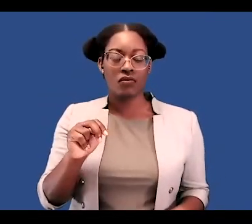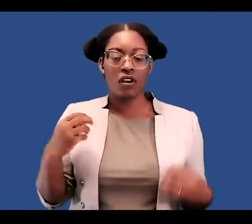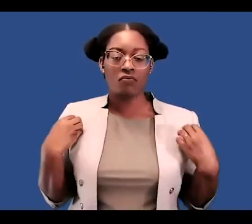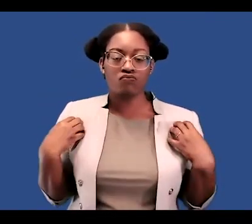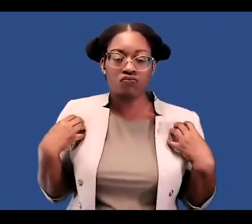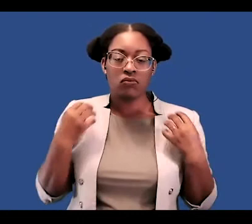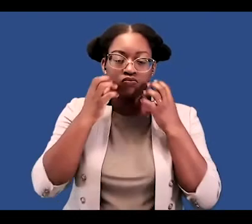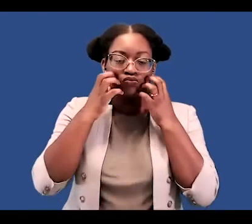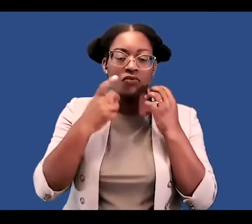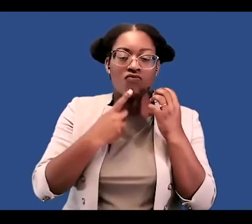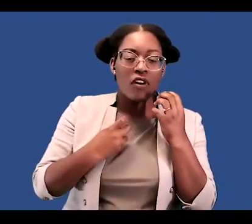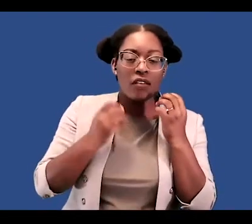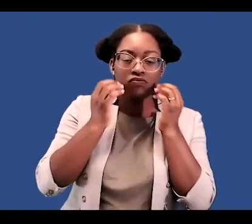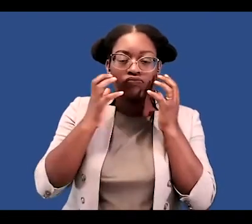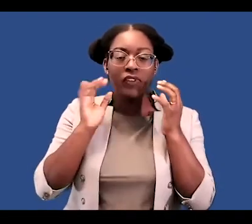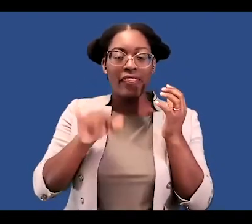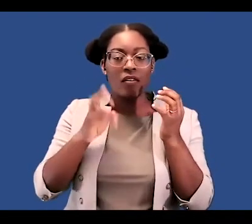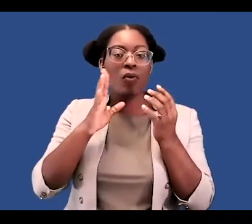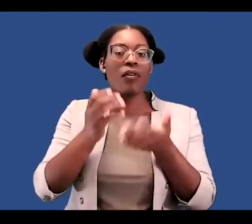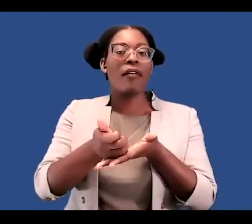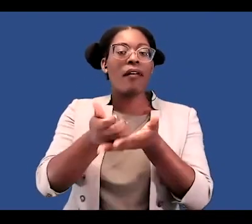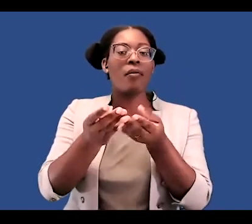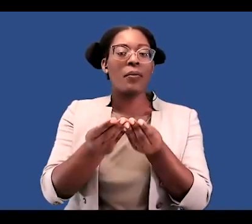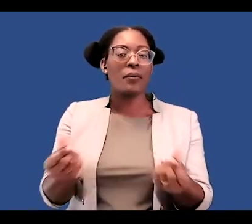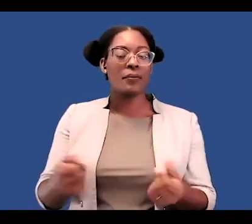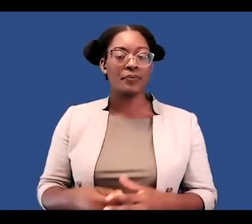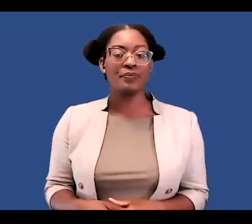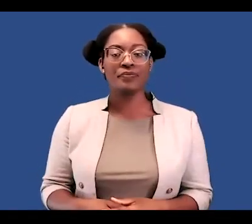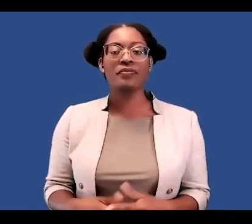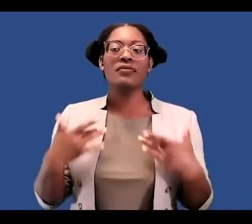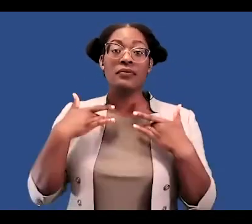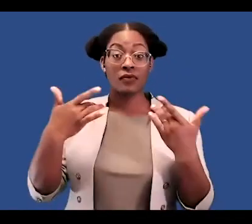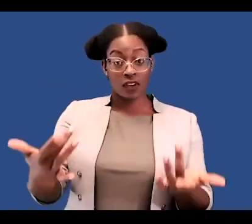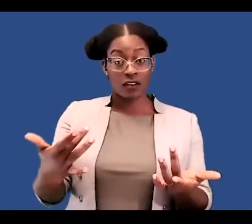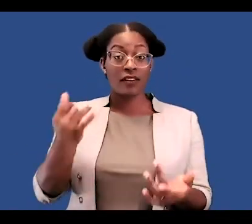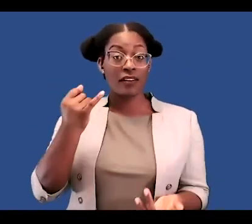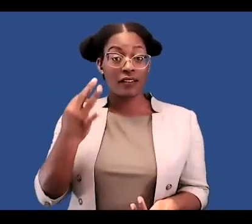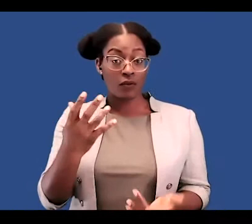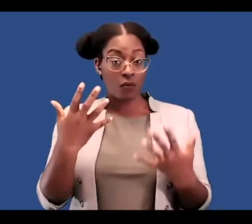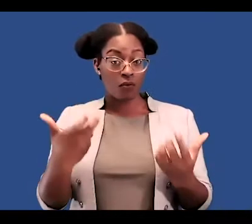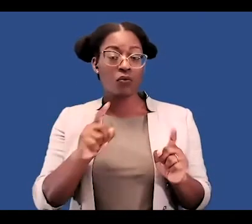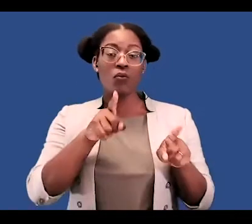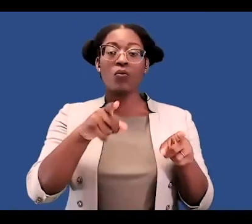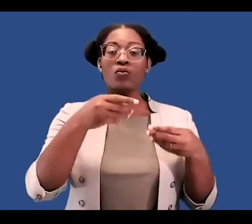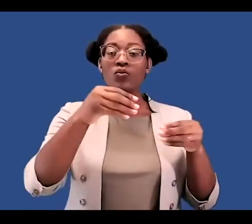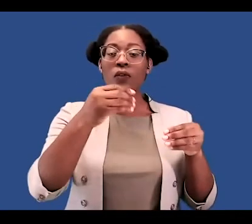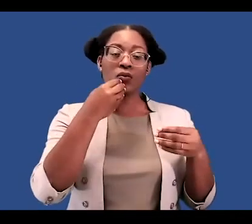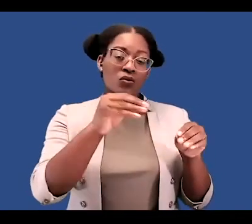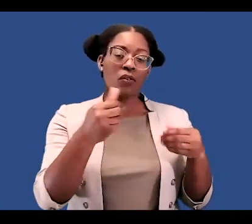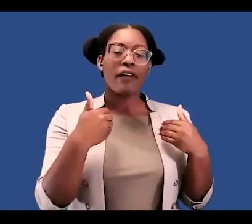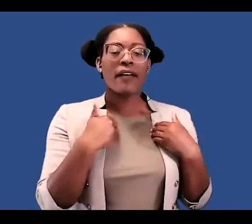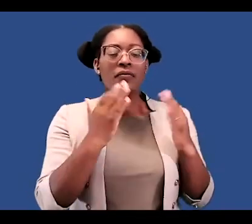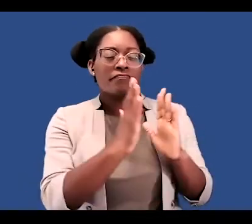herbs typically from some grocery stores. They usually smell them in small packs. Some of the more smaller grocery stores, like